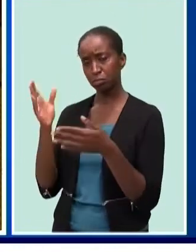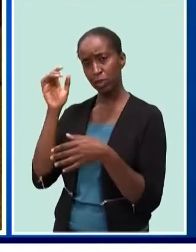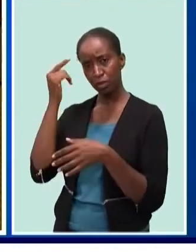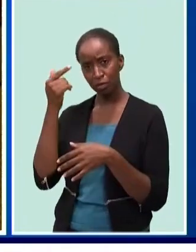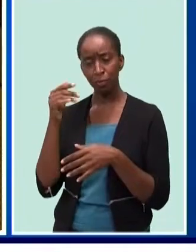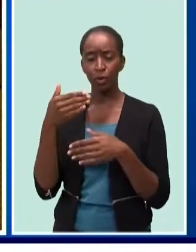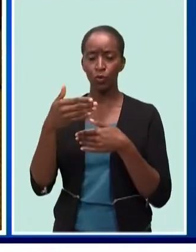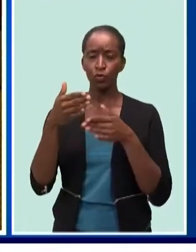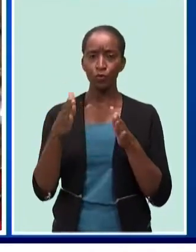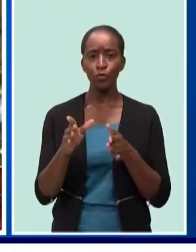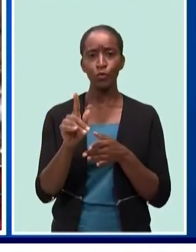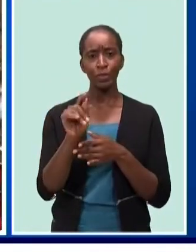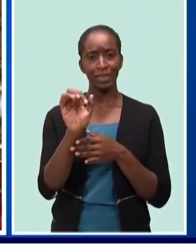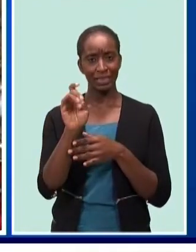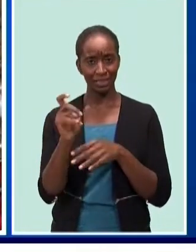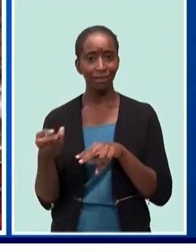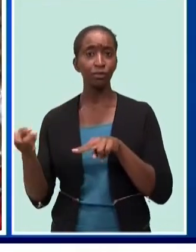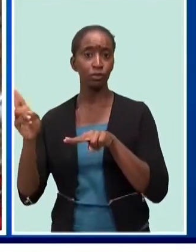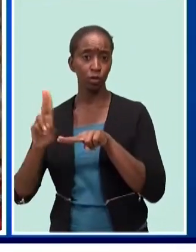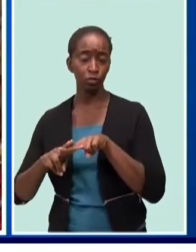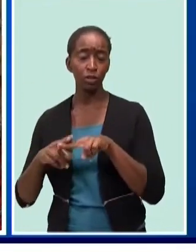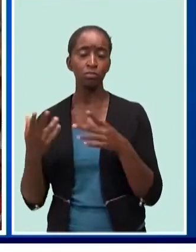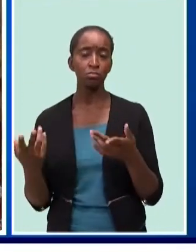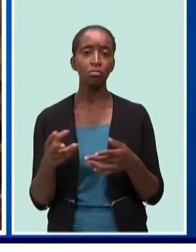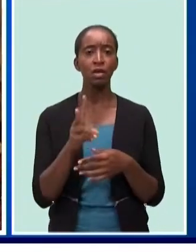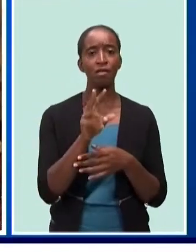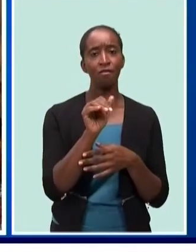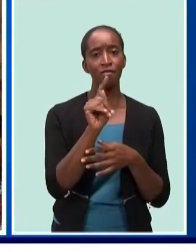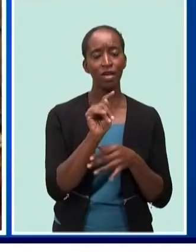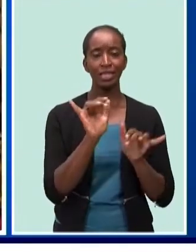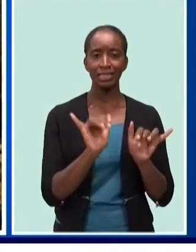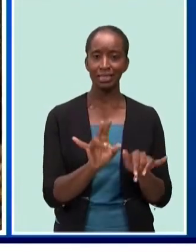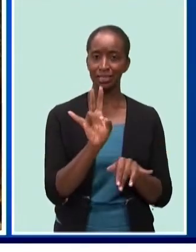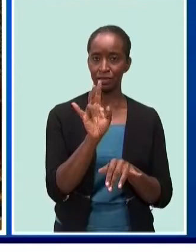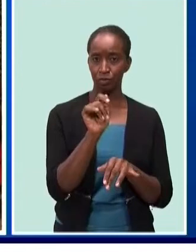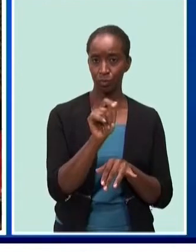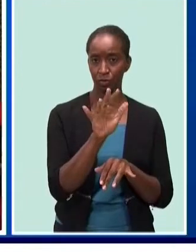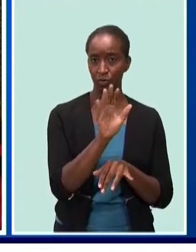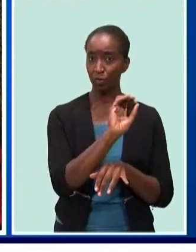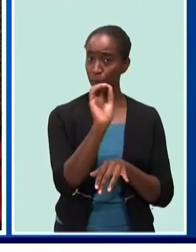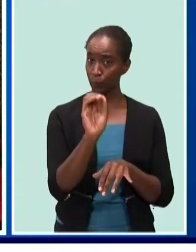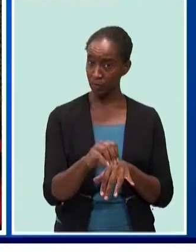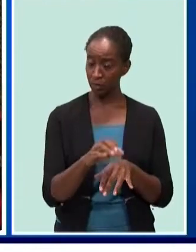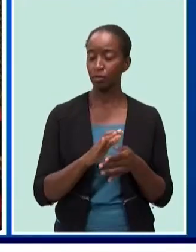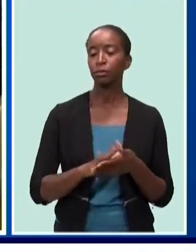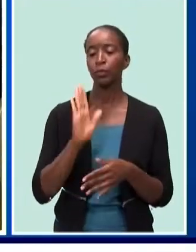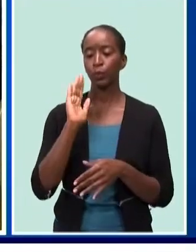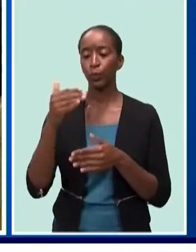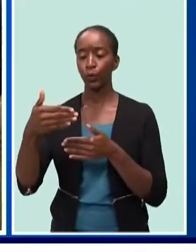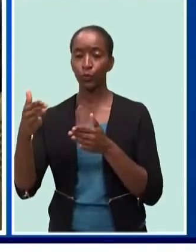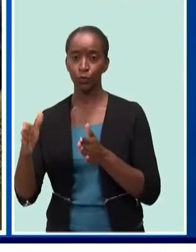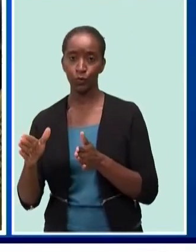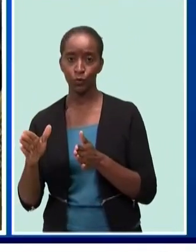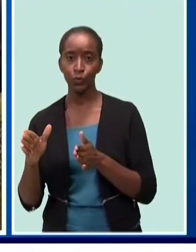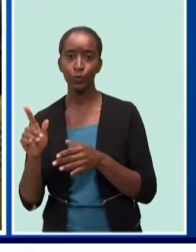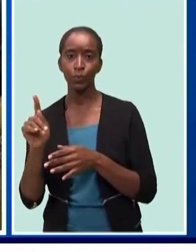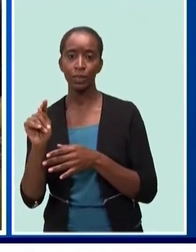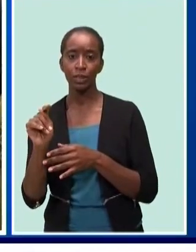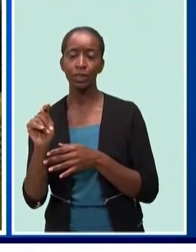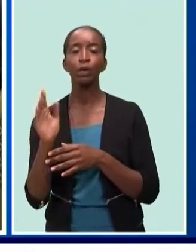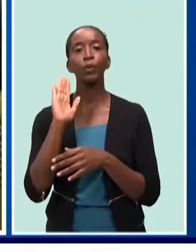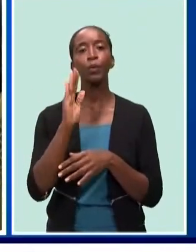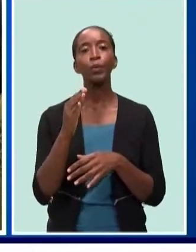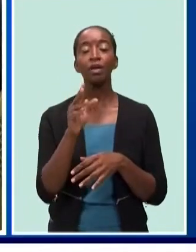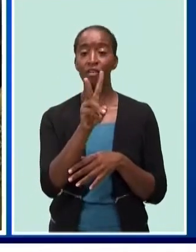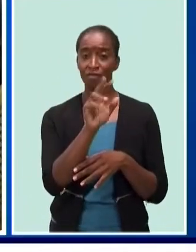value-added tax to remain at 7.5%. Now, VAT on accommodation will be increased to 10% come next year.